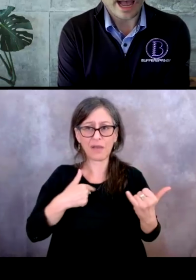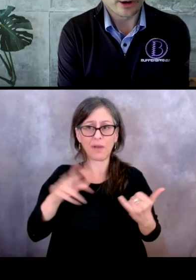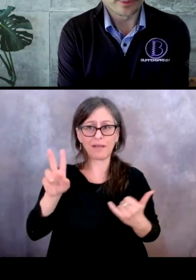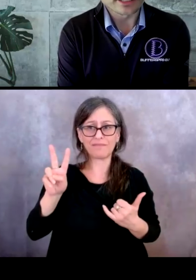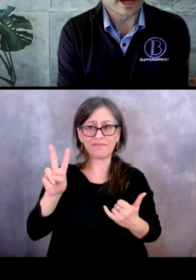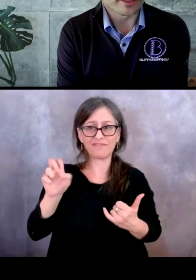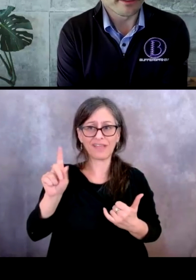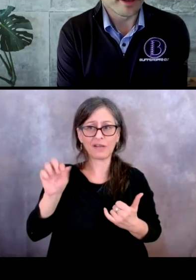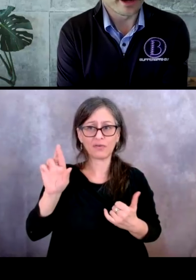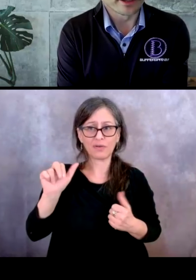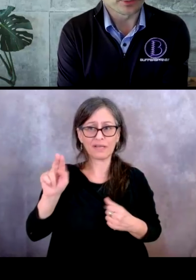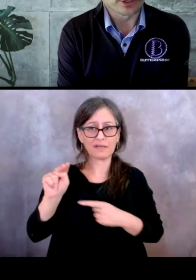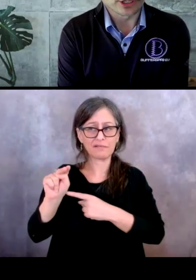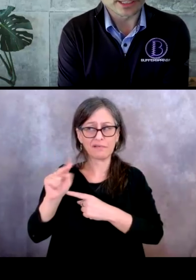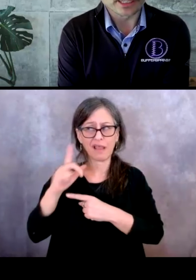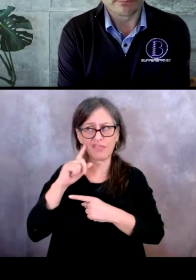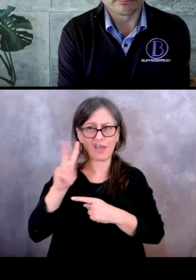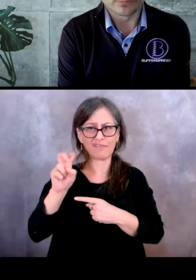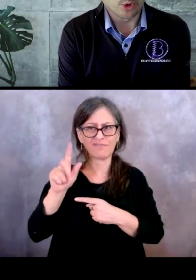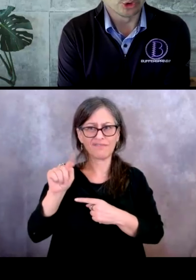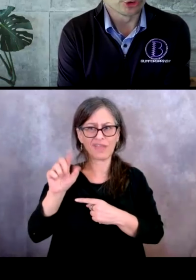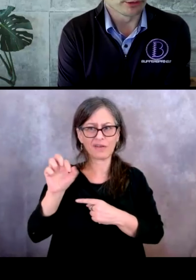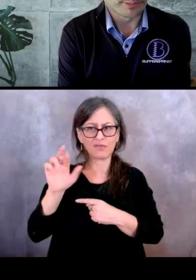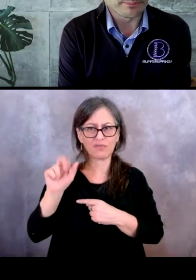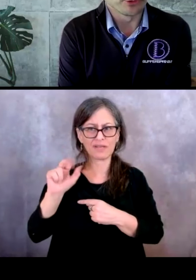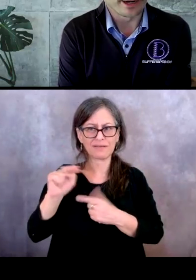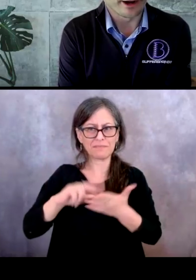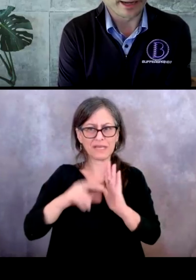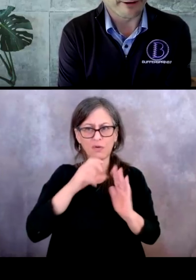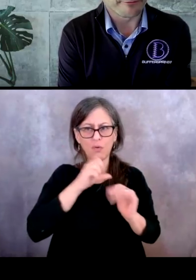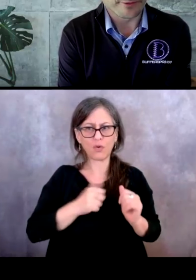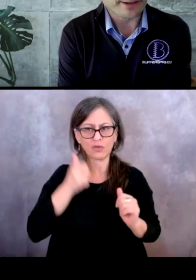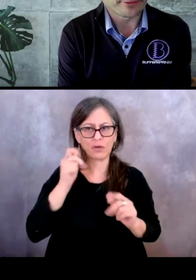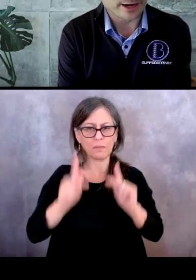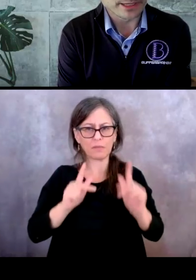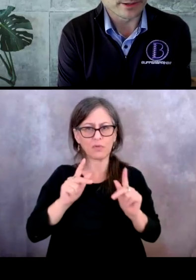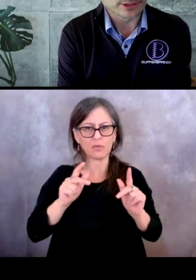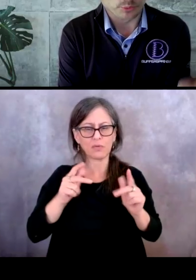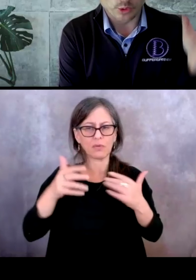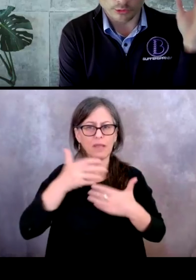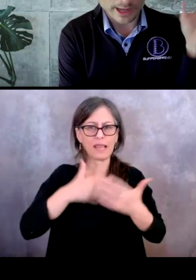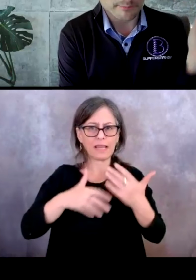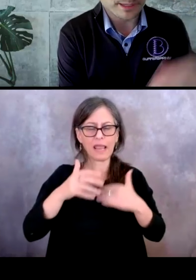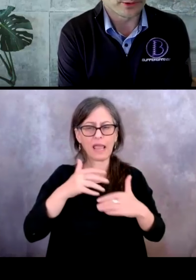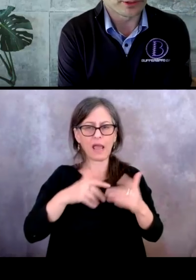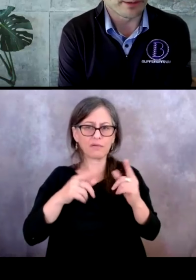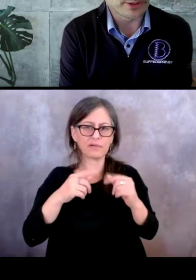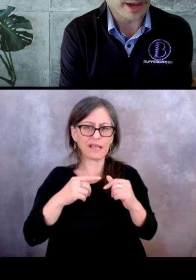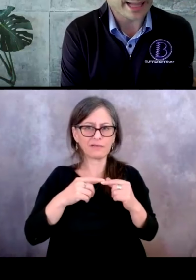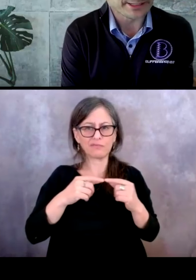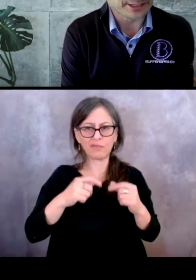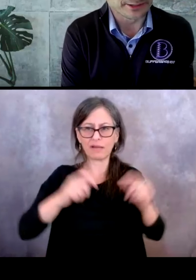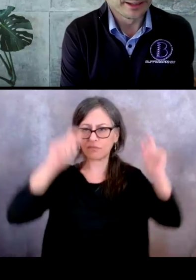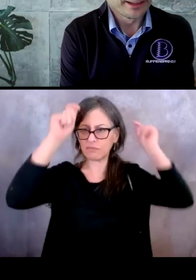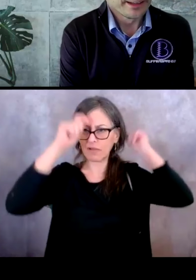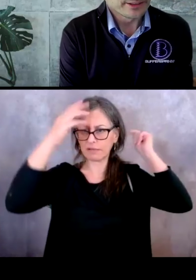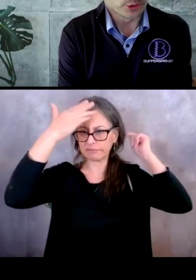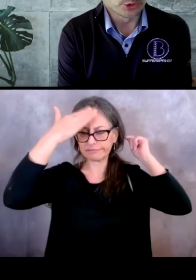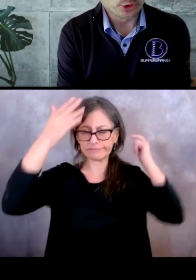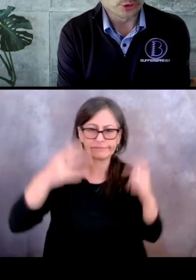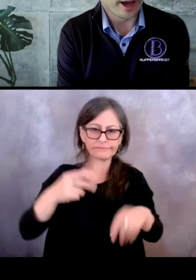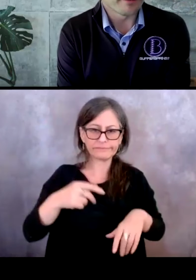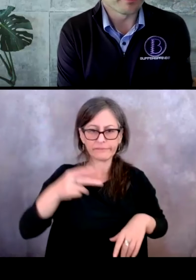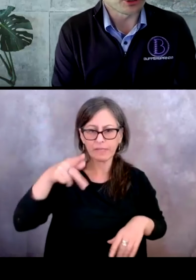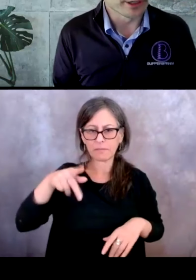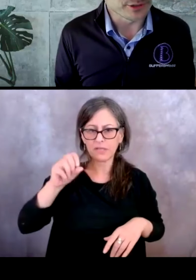veteran. I always thought that veterans were just some older people that hung out in VFWs and wore red POW hats and